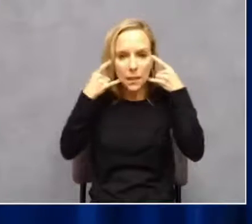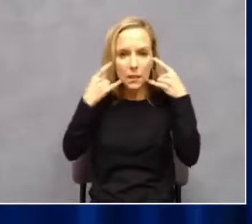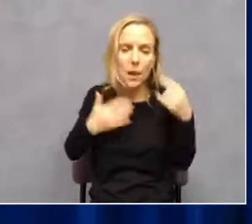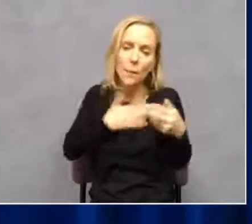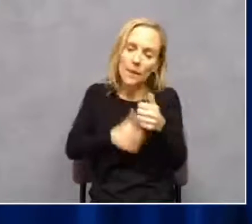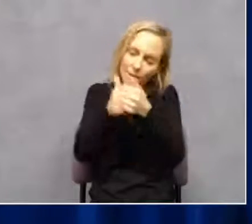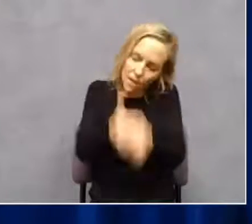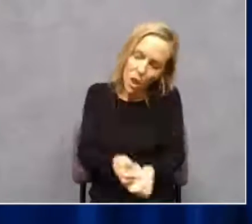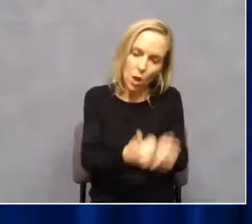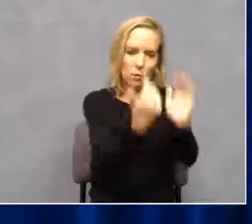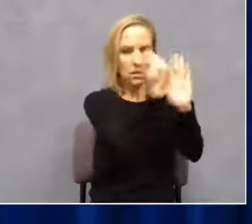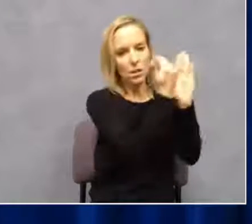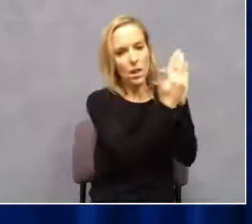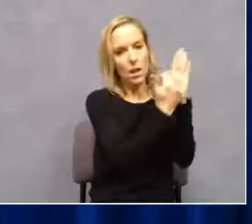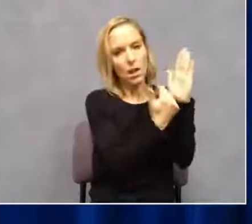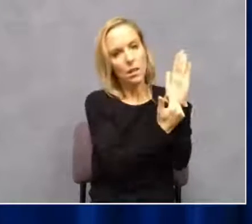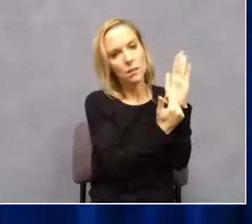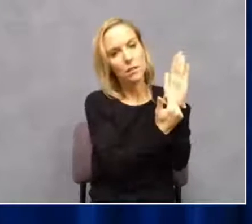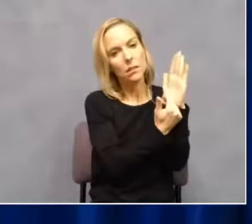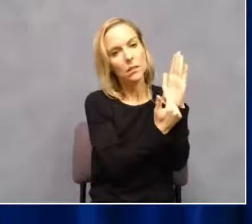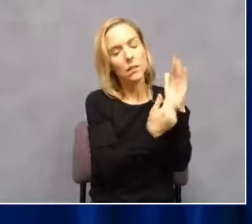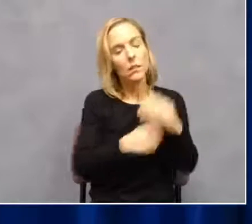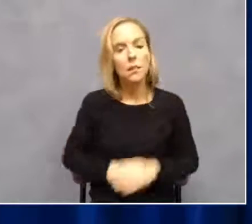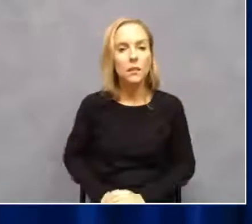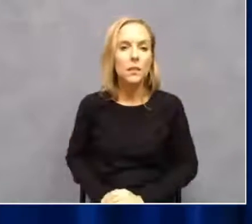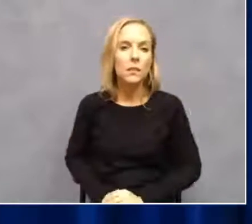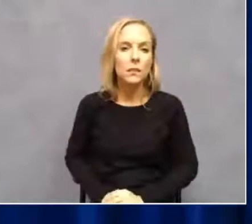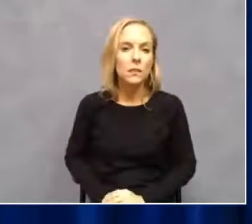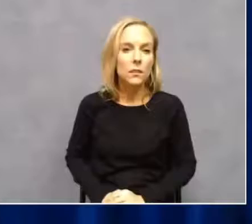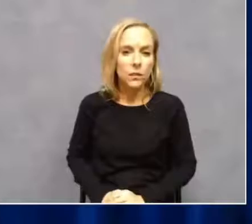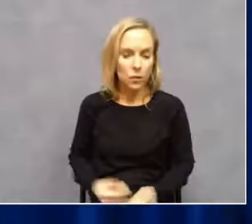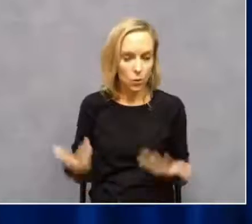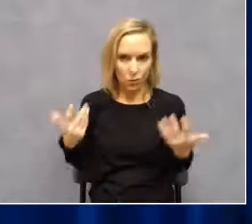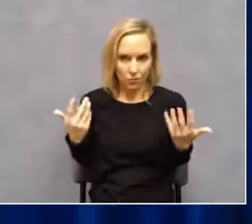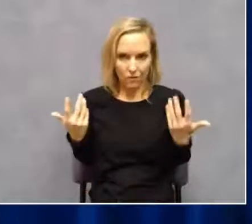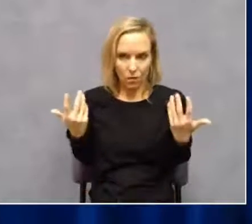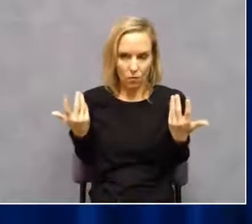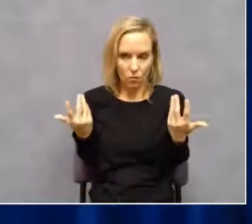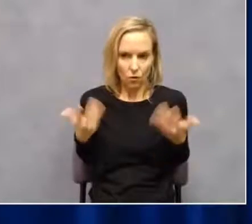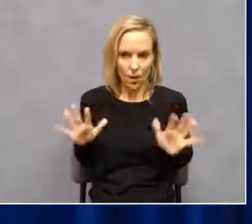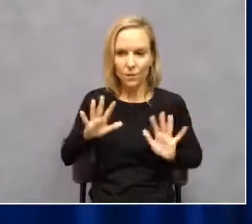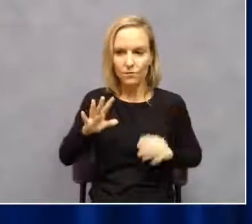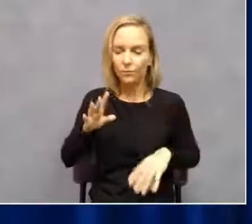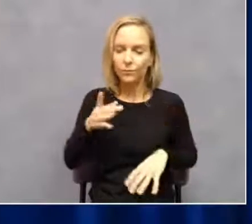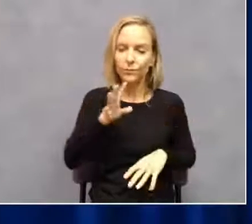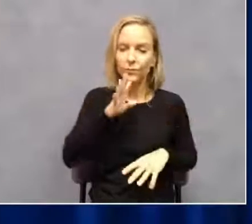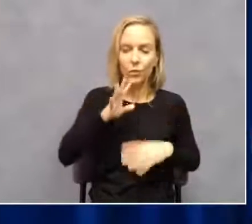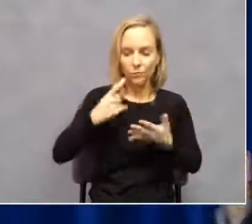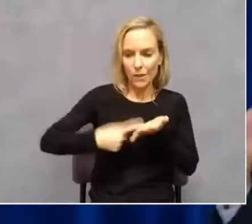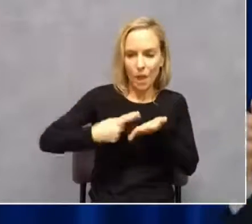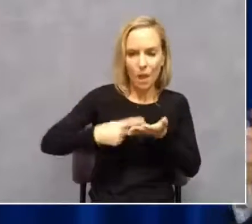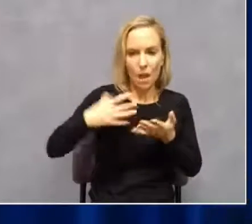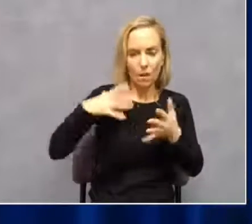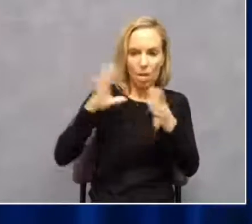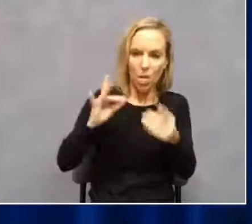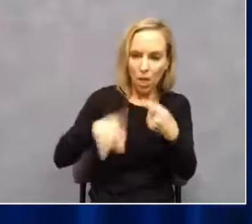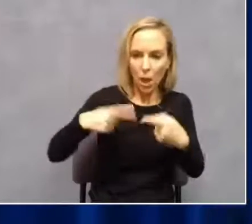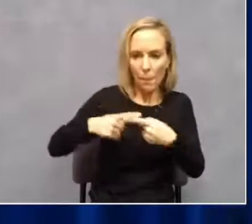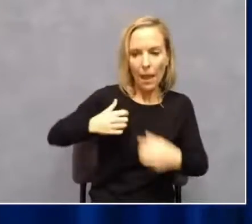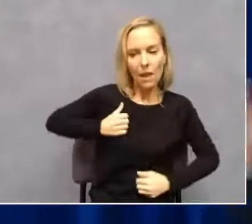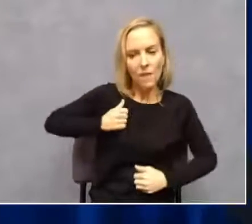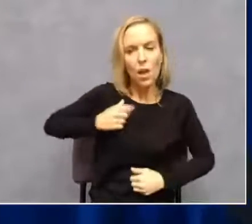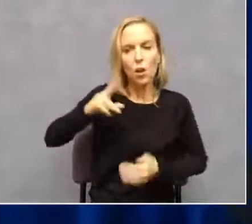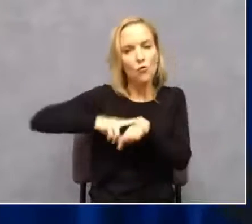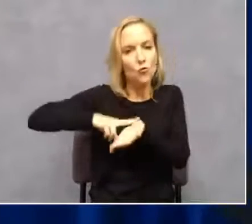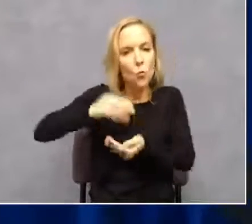guidelines. Because we've talked about the veterans' nursing homes. We've talked